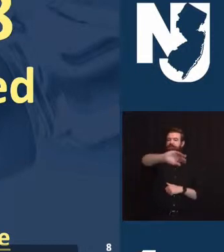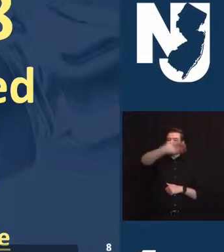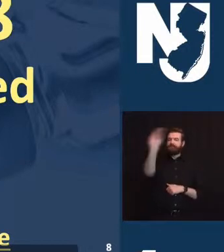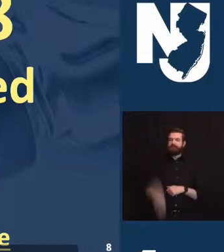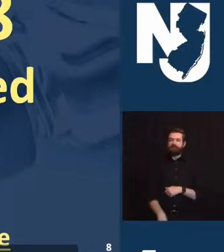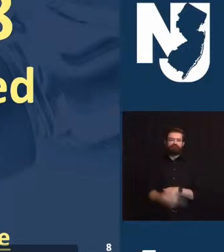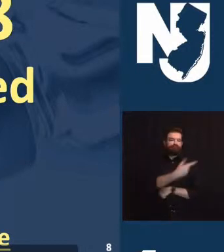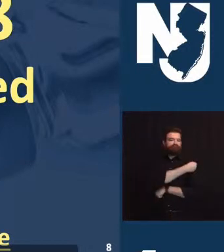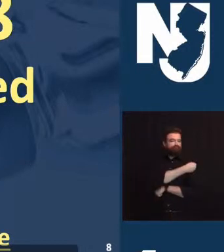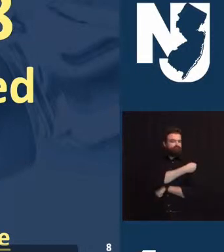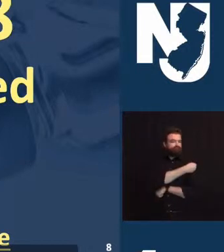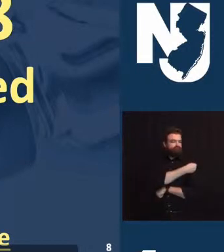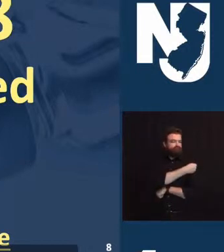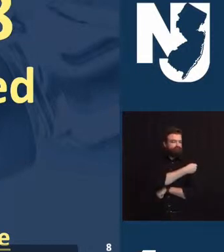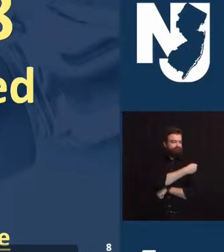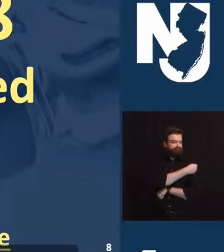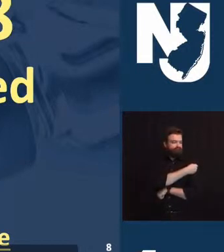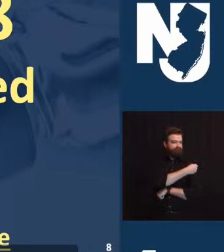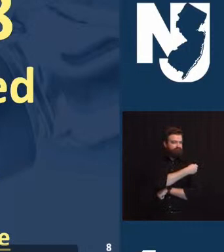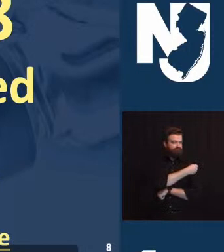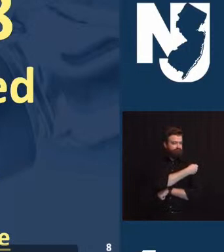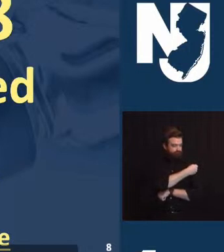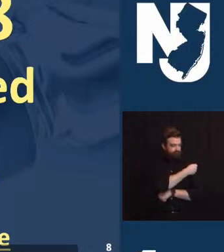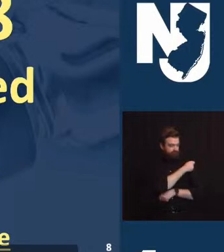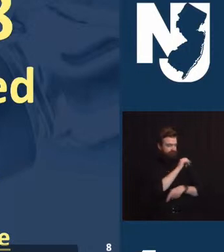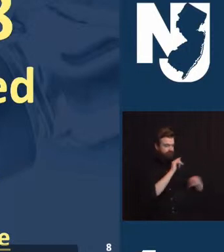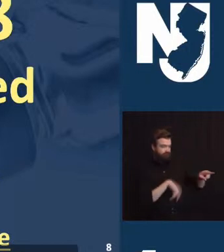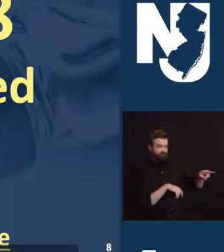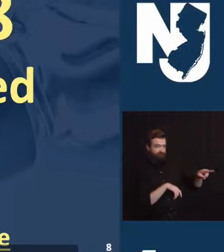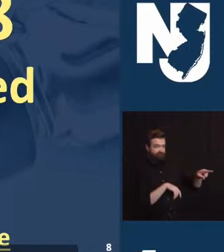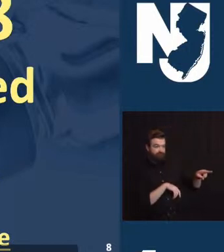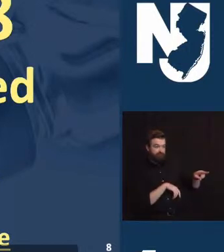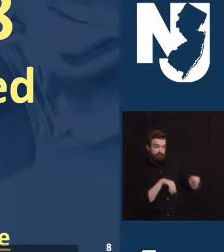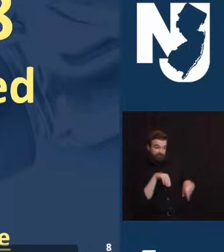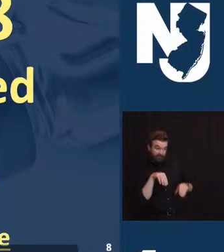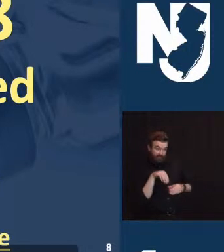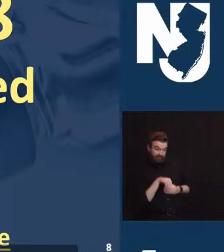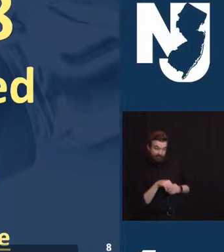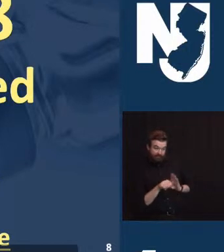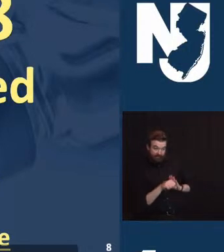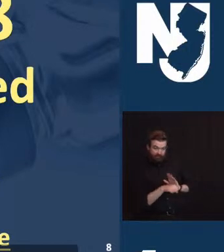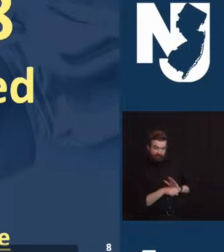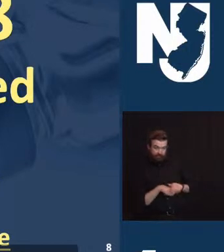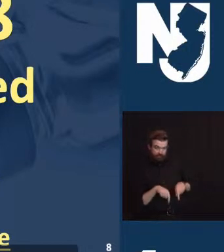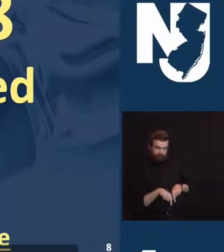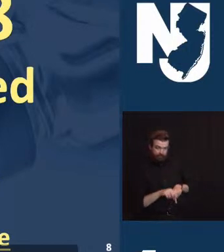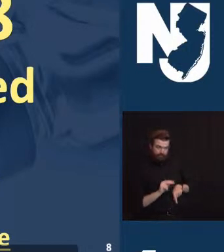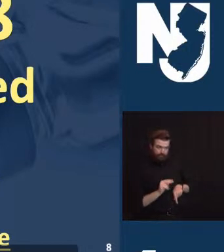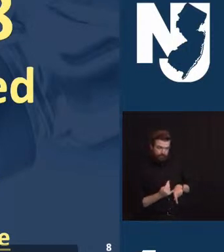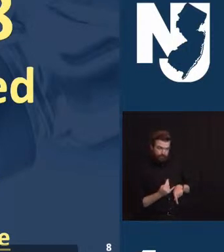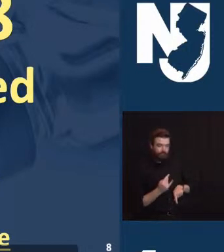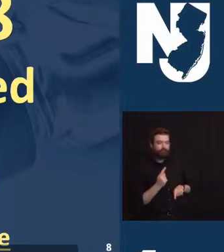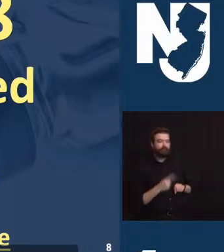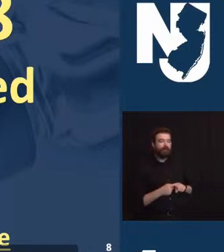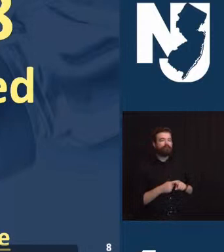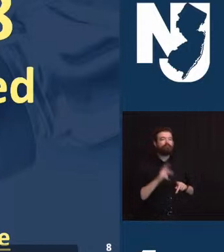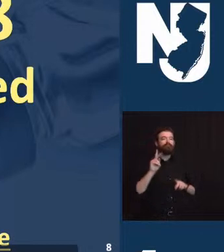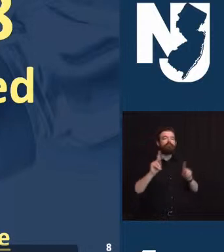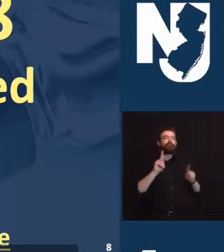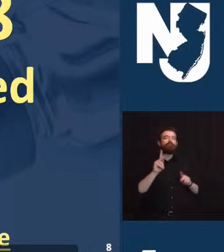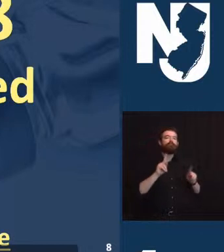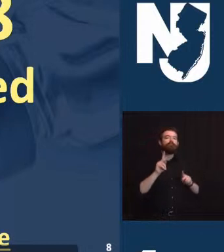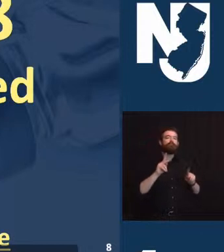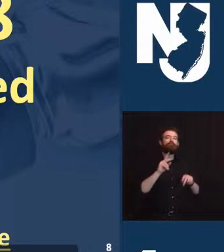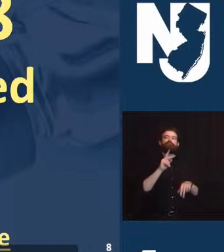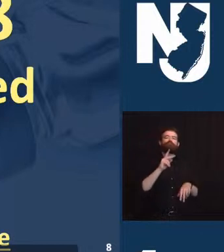could see how that breaks down because between what we've done in state and what we know that has been done in